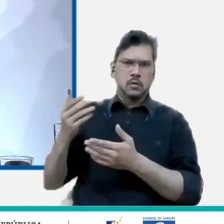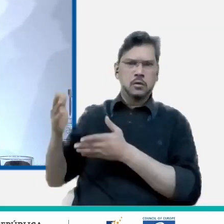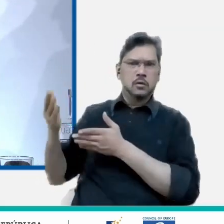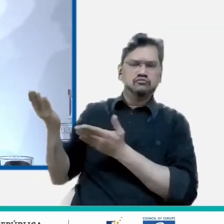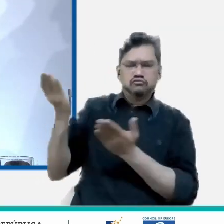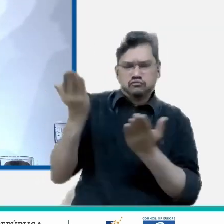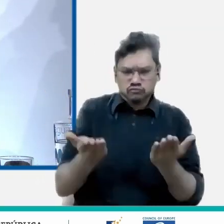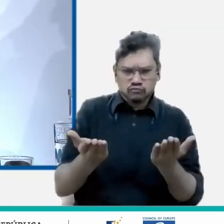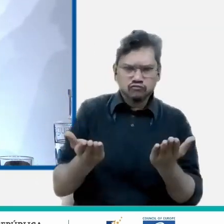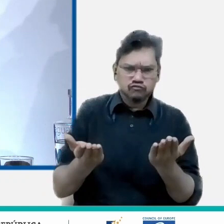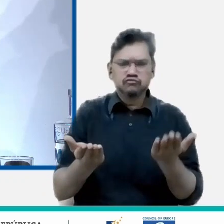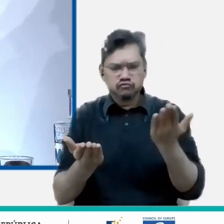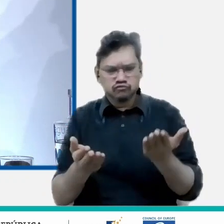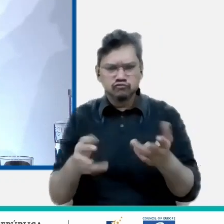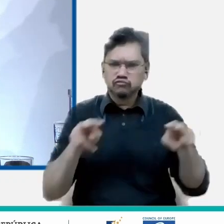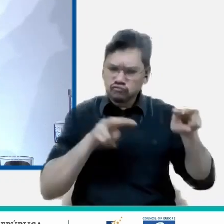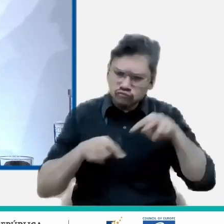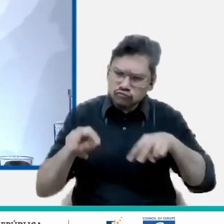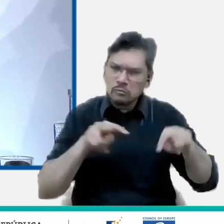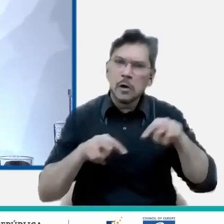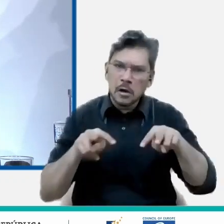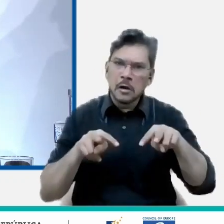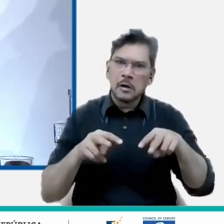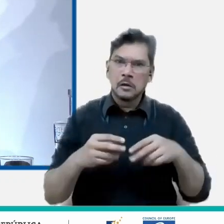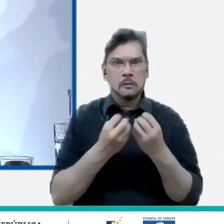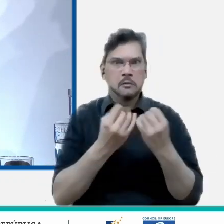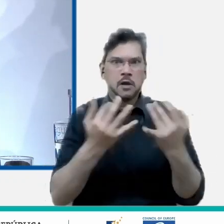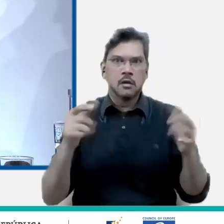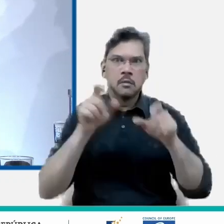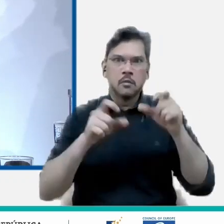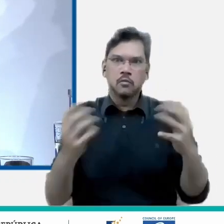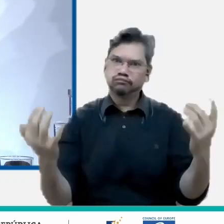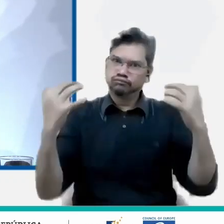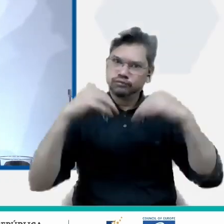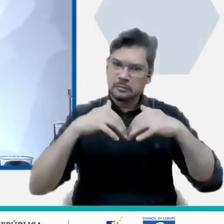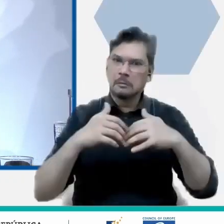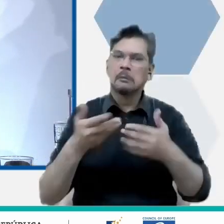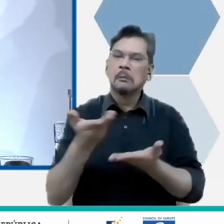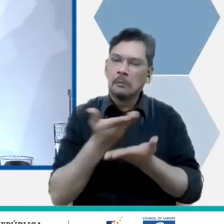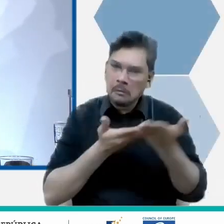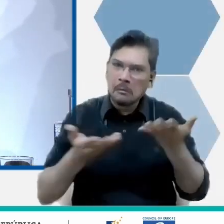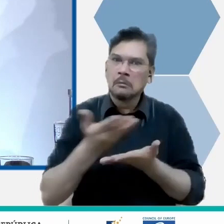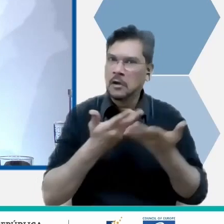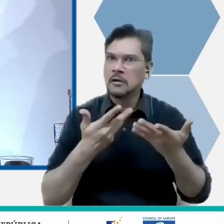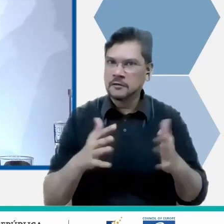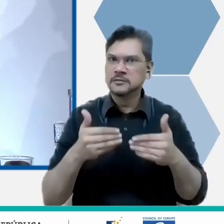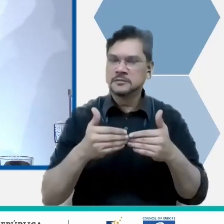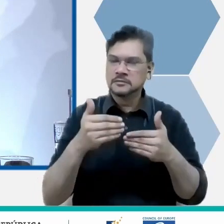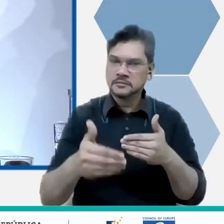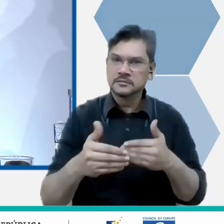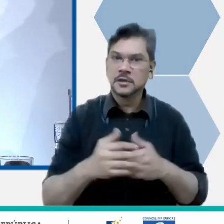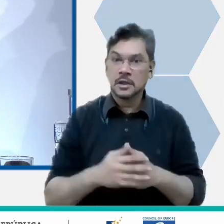to develop this important document. We will hear from Armenia about the process and the key priorities from the